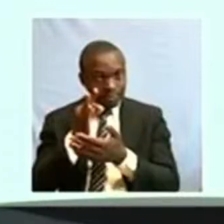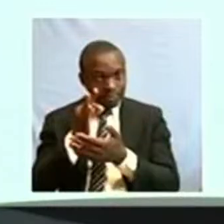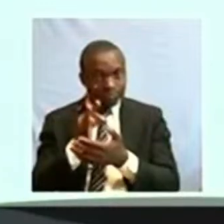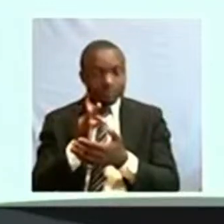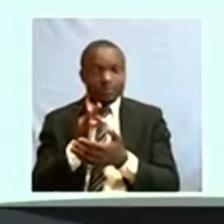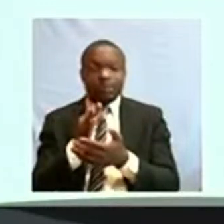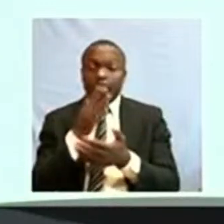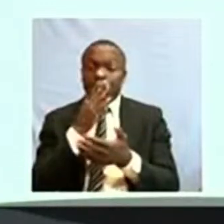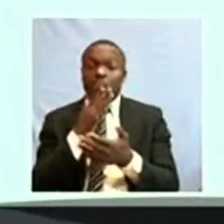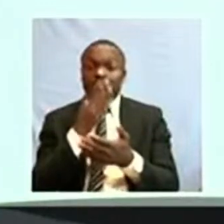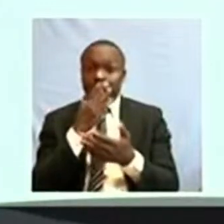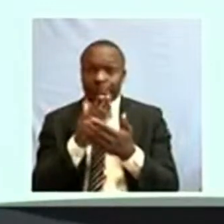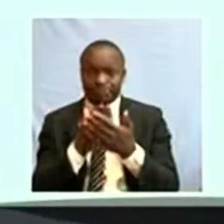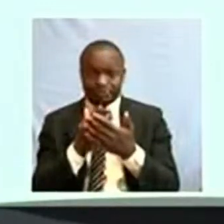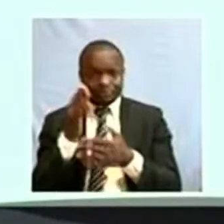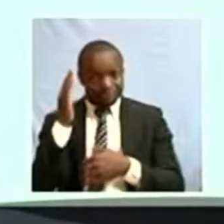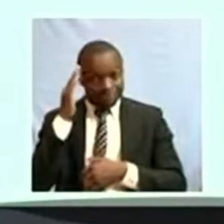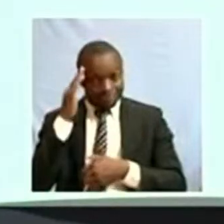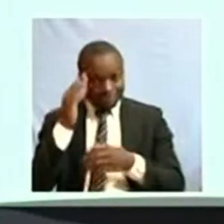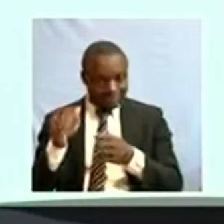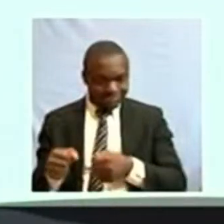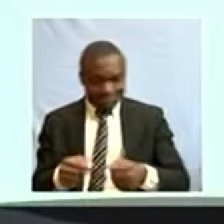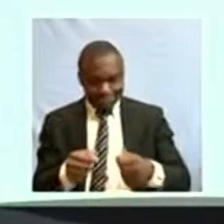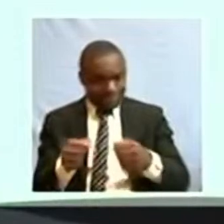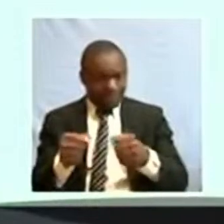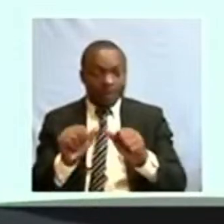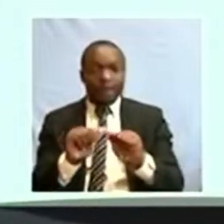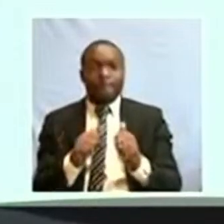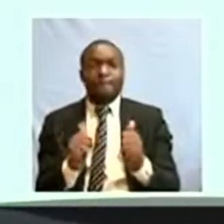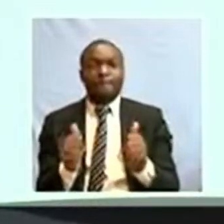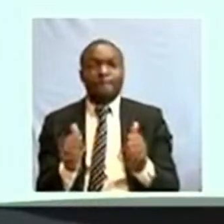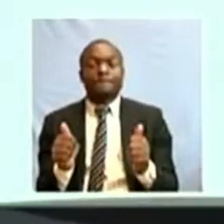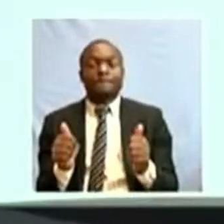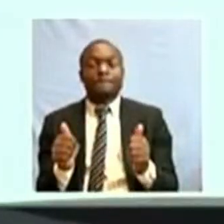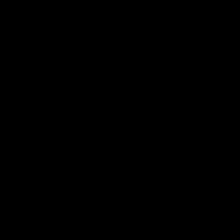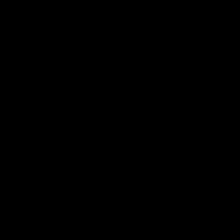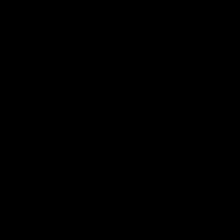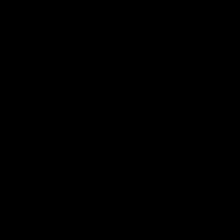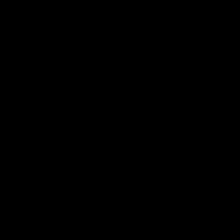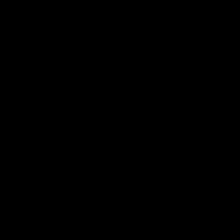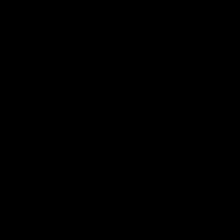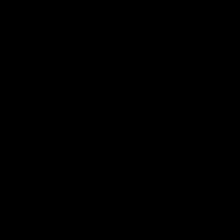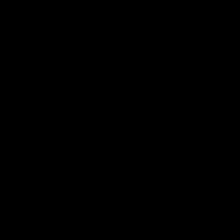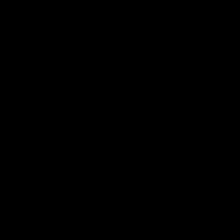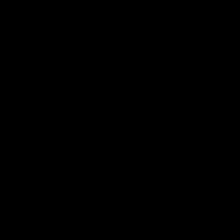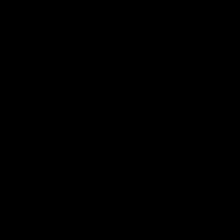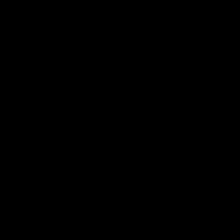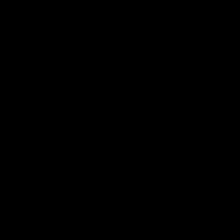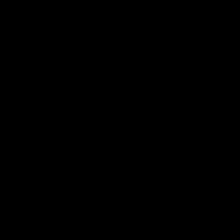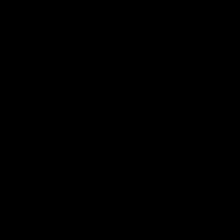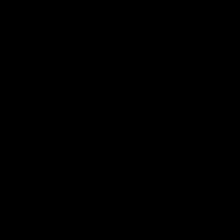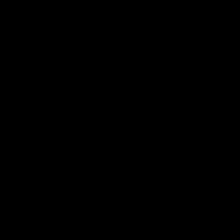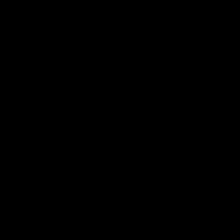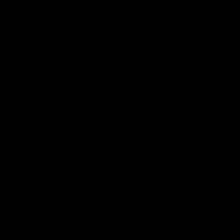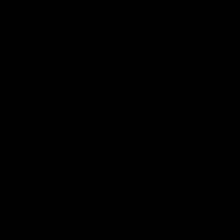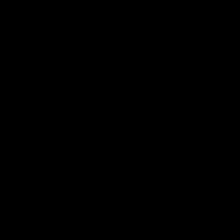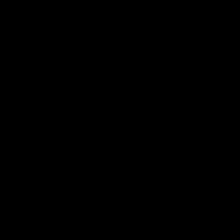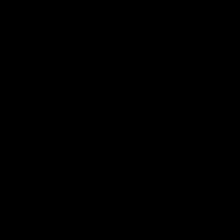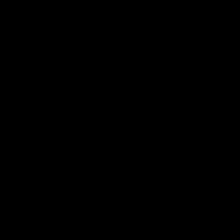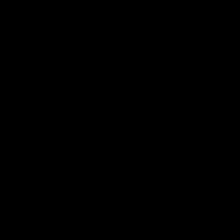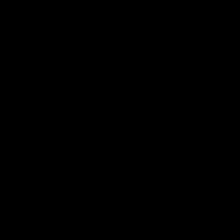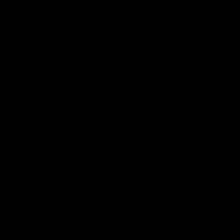it is worth noting that the strategy is effective as far so for the